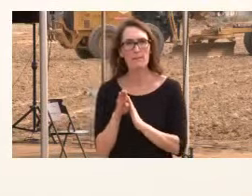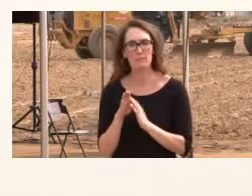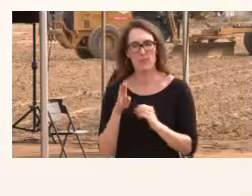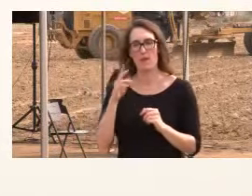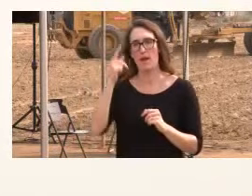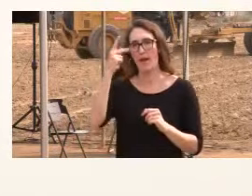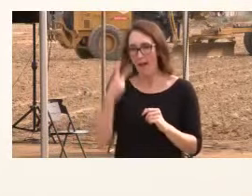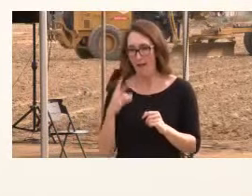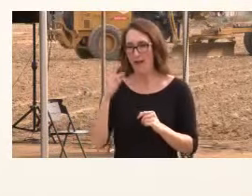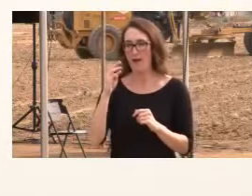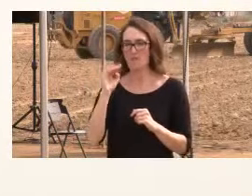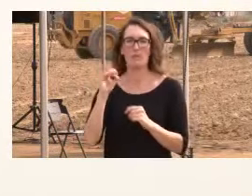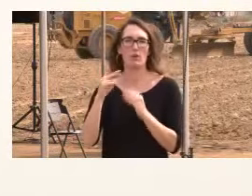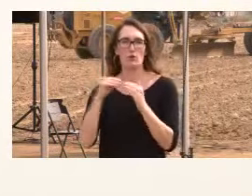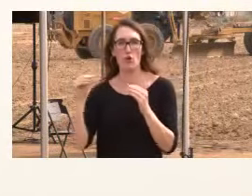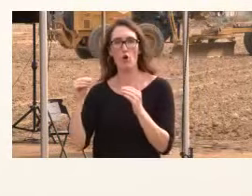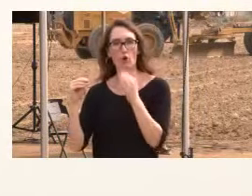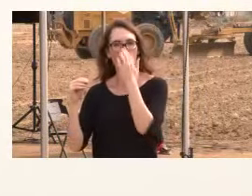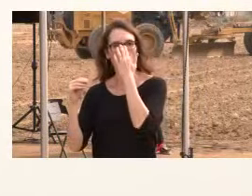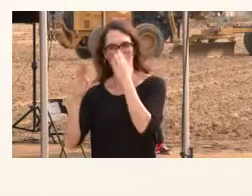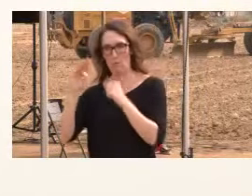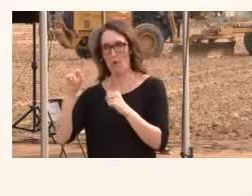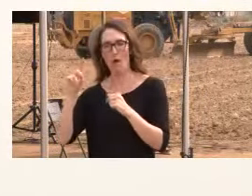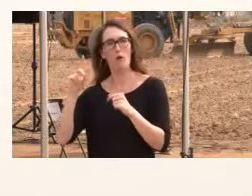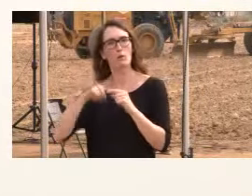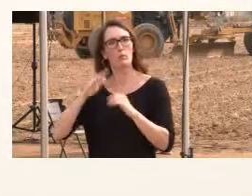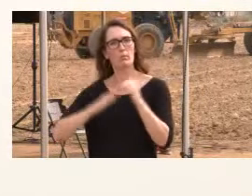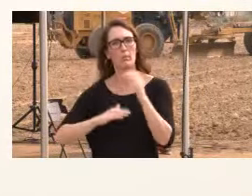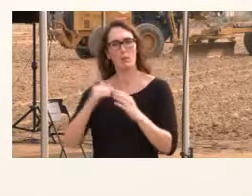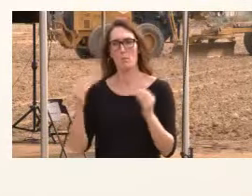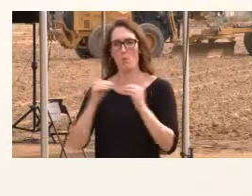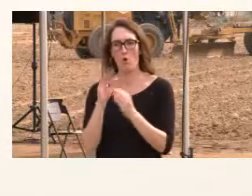$500 million bond to build more colleges across the system.